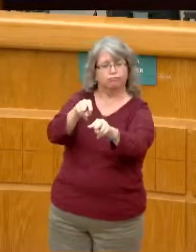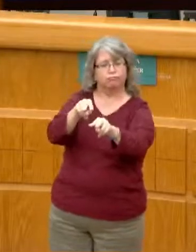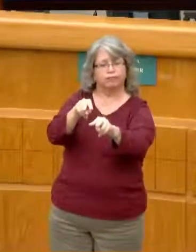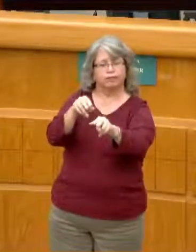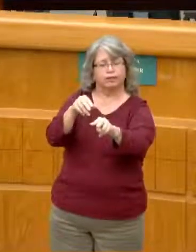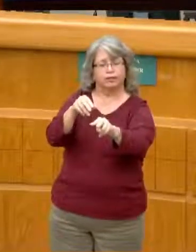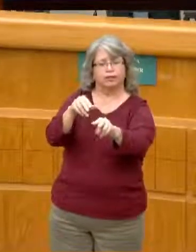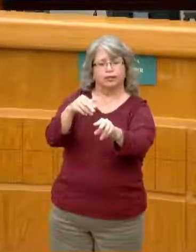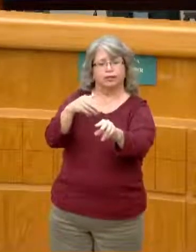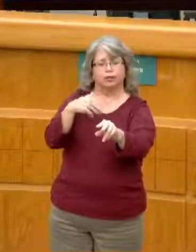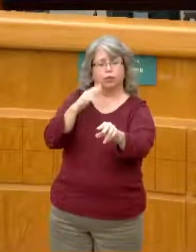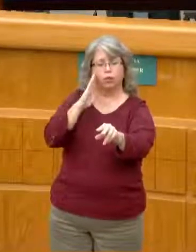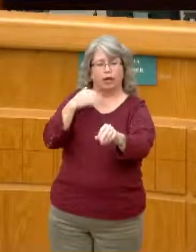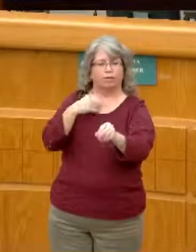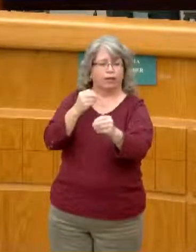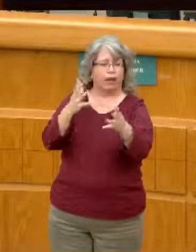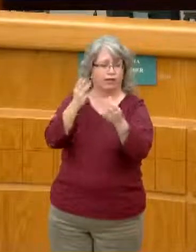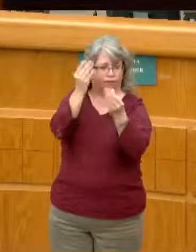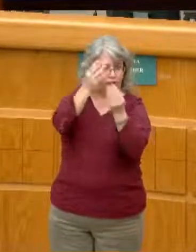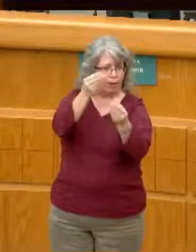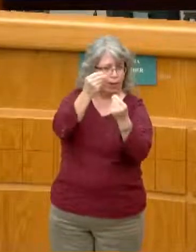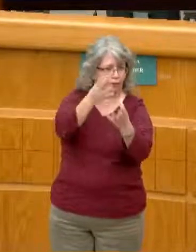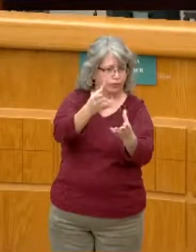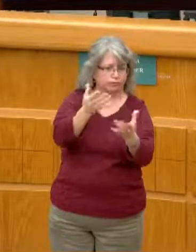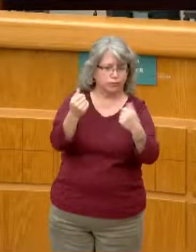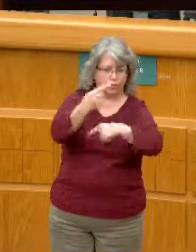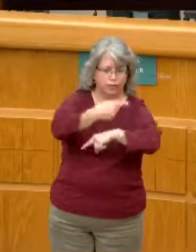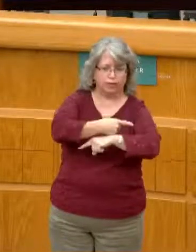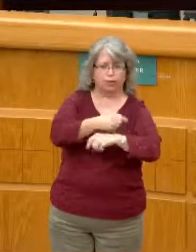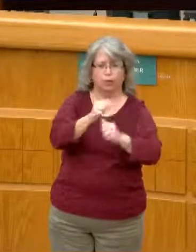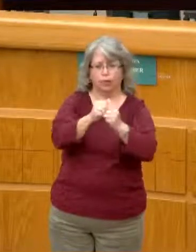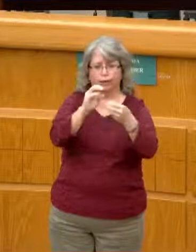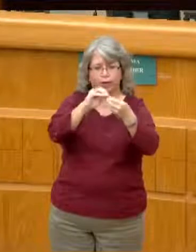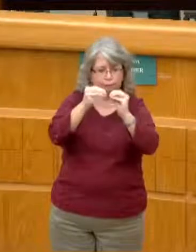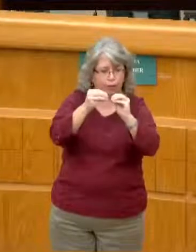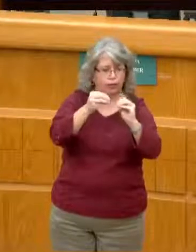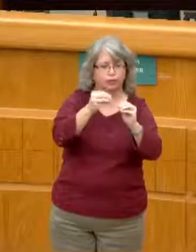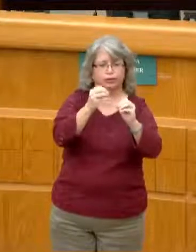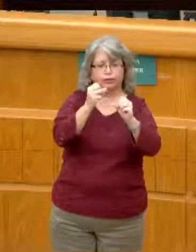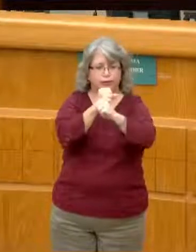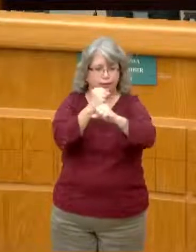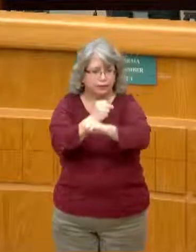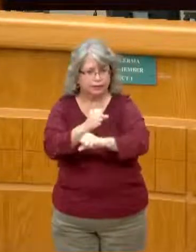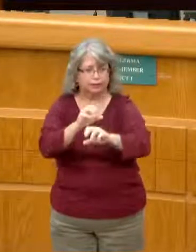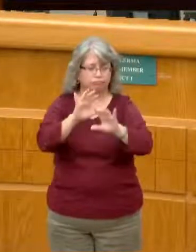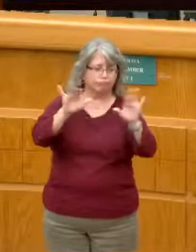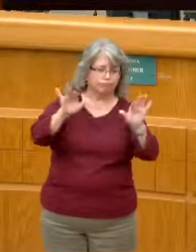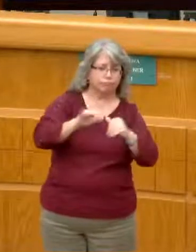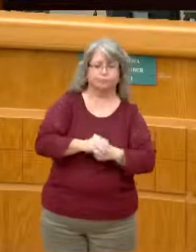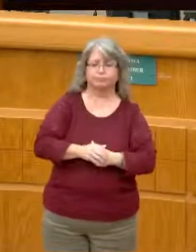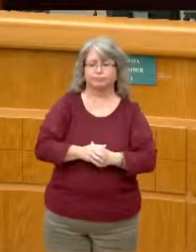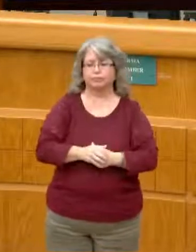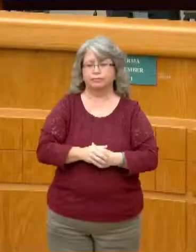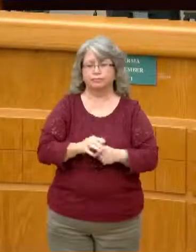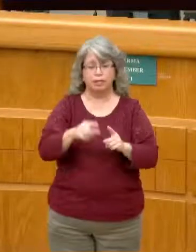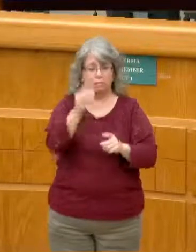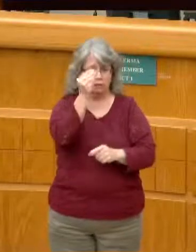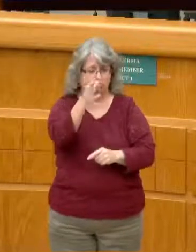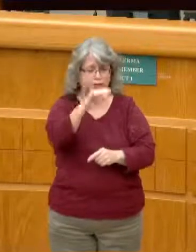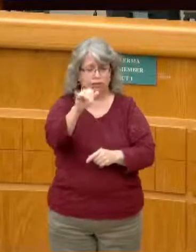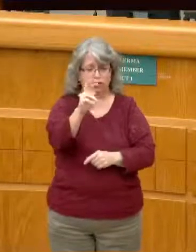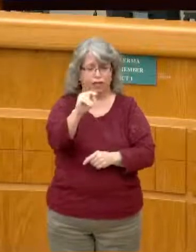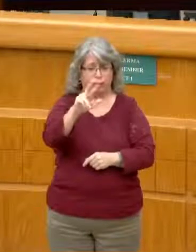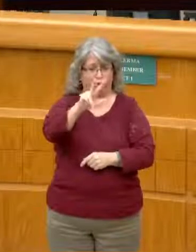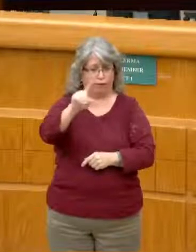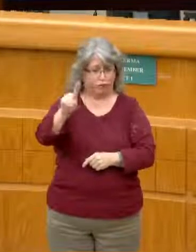information to go over regarding the case counts and hospitalizations, so we'll get to that quickly. Just to let you know, as of January 31st, we've